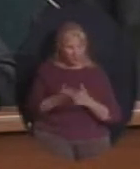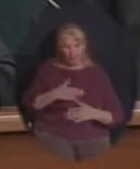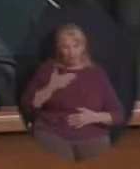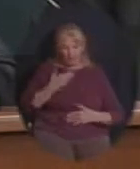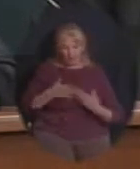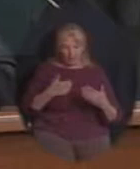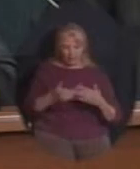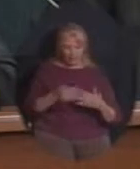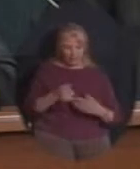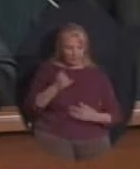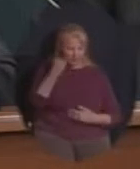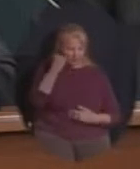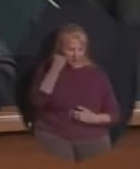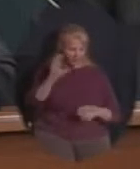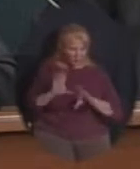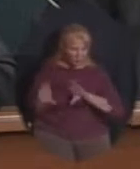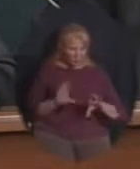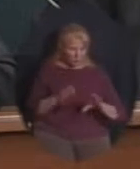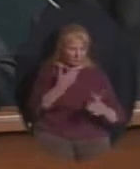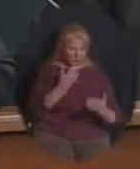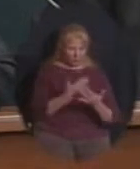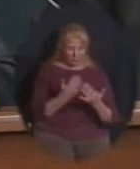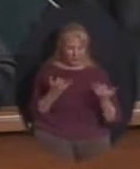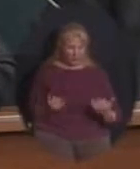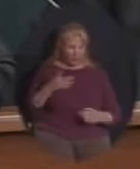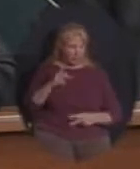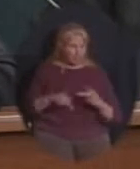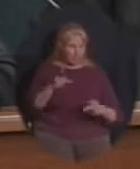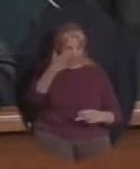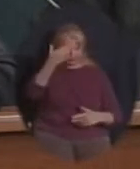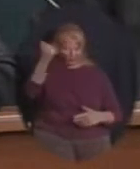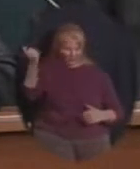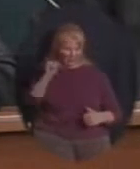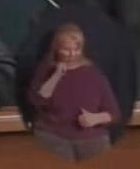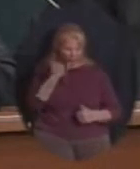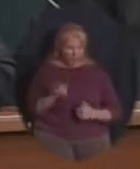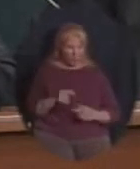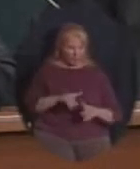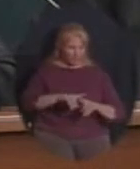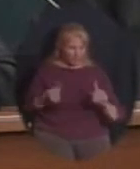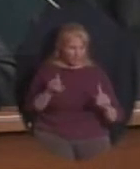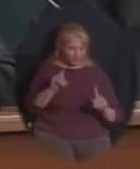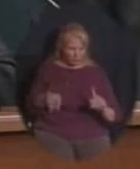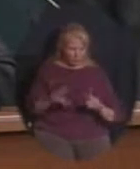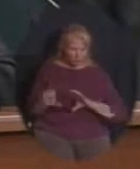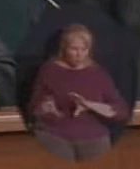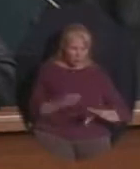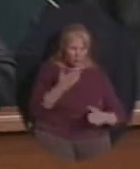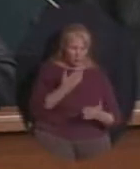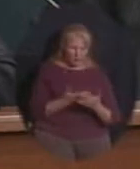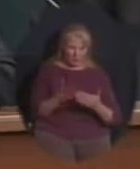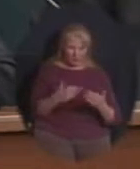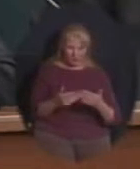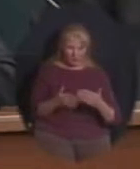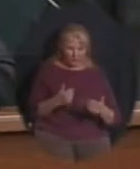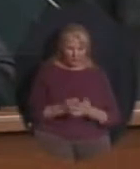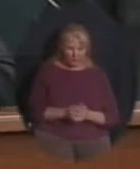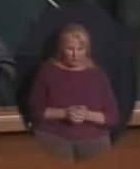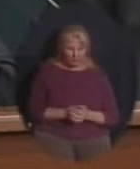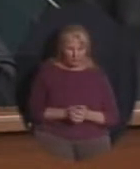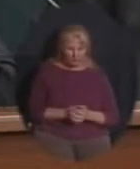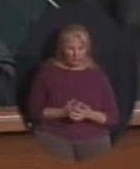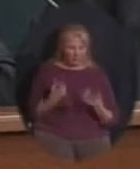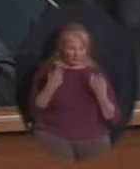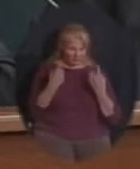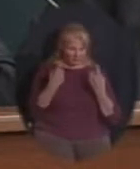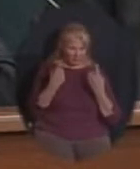people often forget tomorrow. Do good anyway. Give the world your best anyway. See, in the final analysis, it's between you and